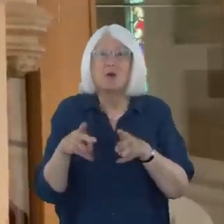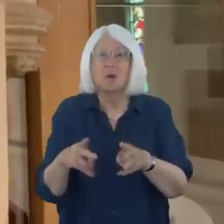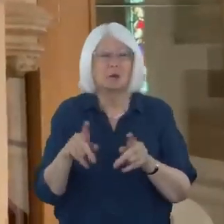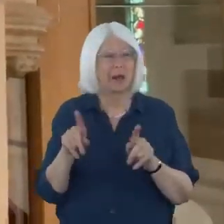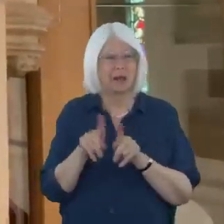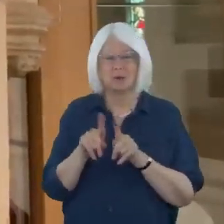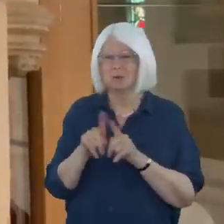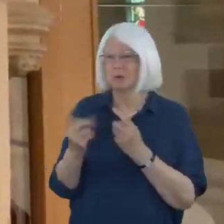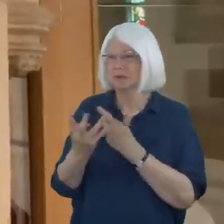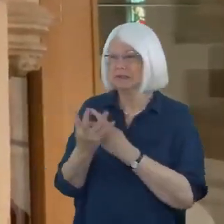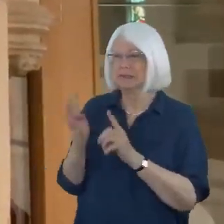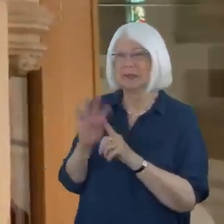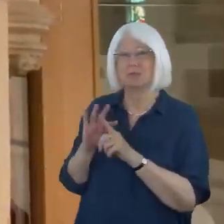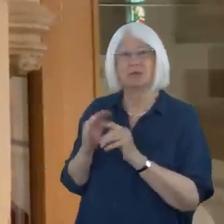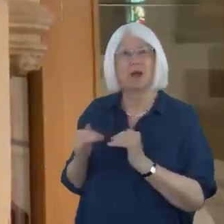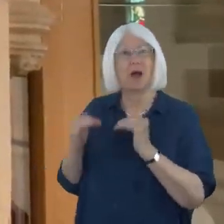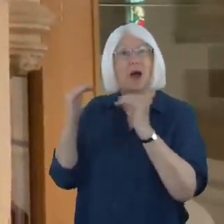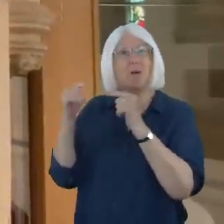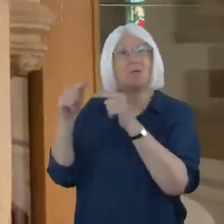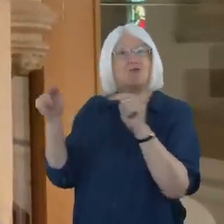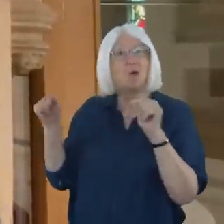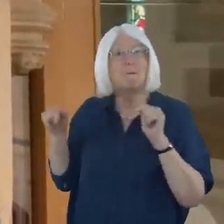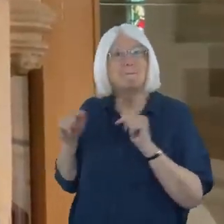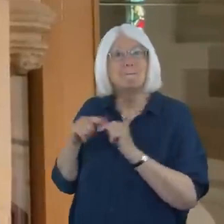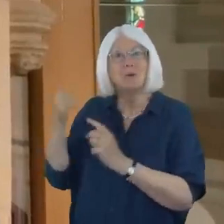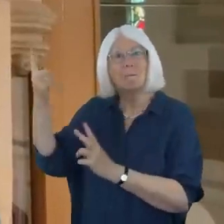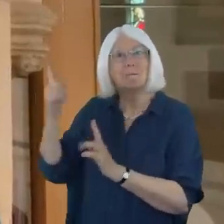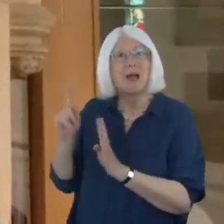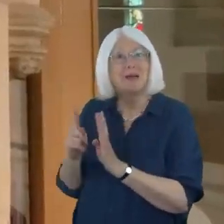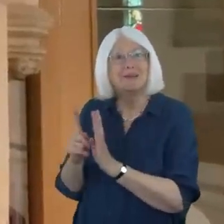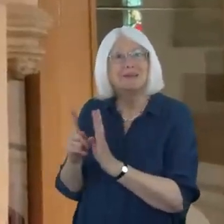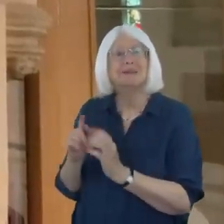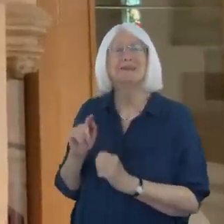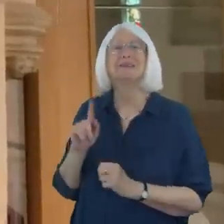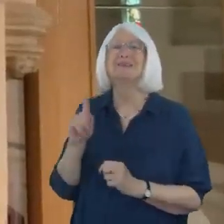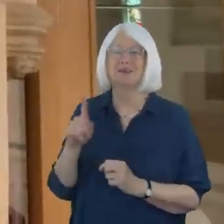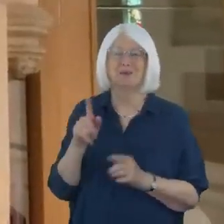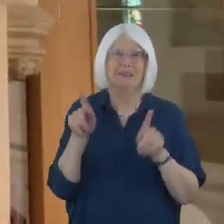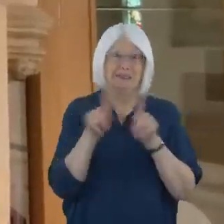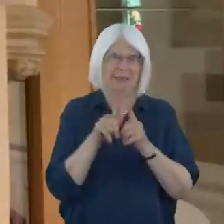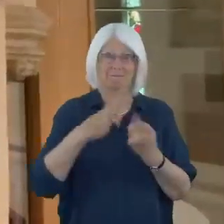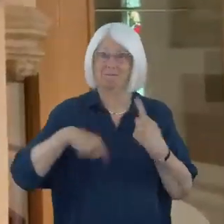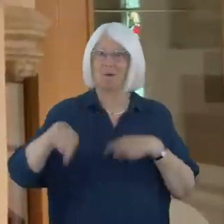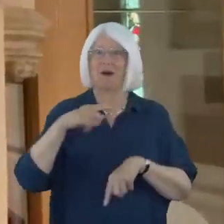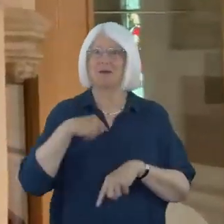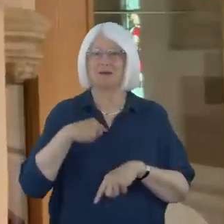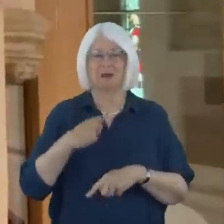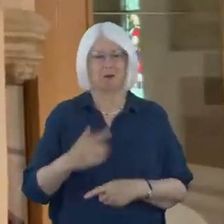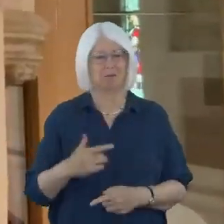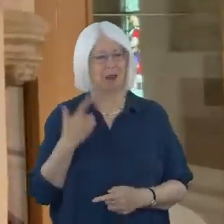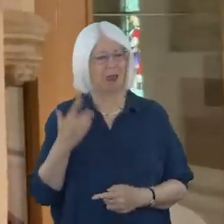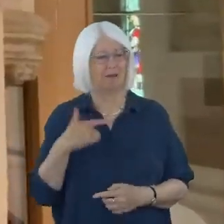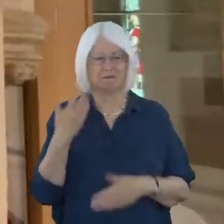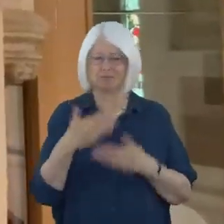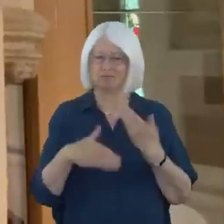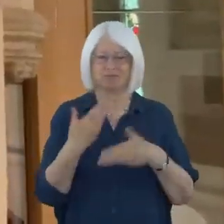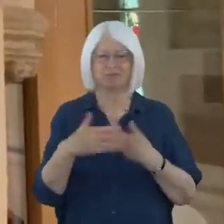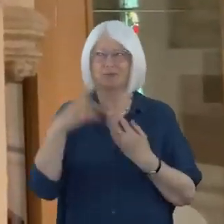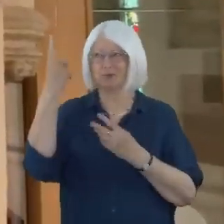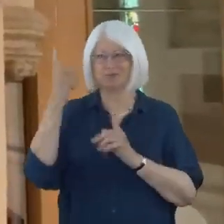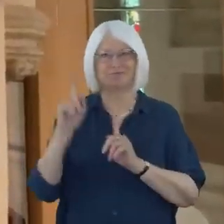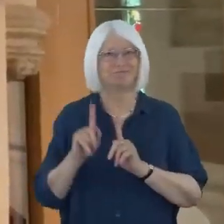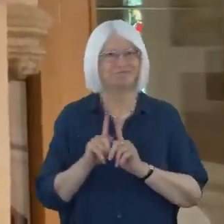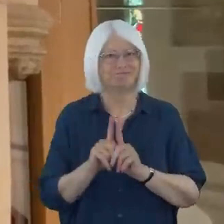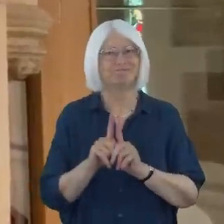in the upper room, so you meet with us in our journey of life, always there to